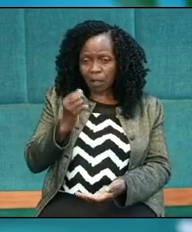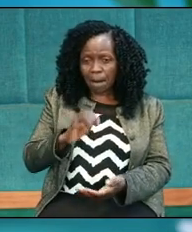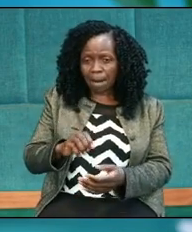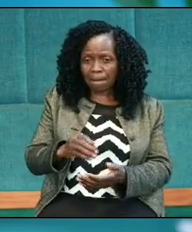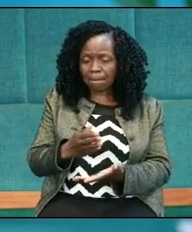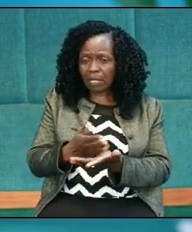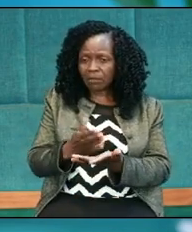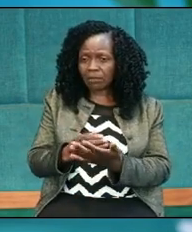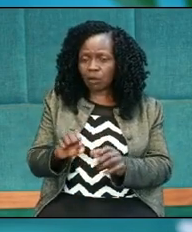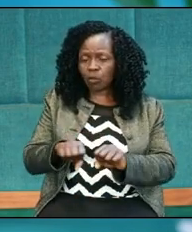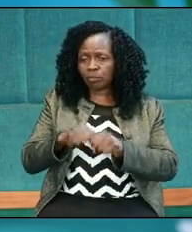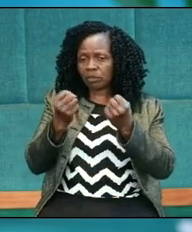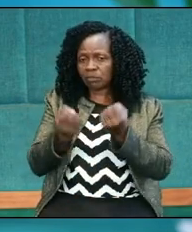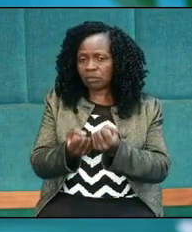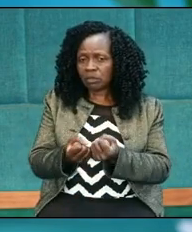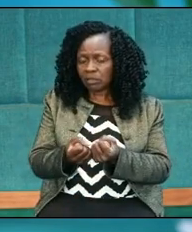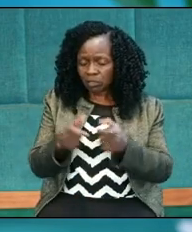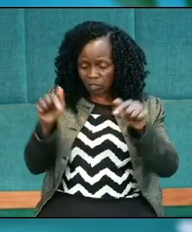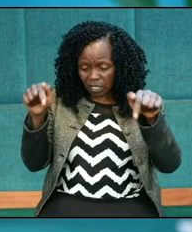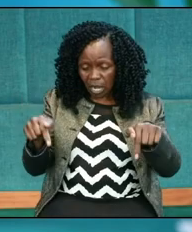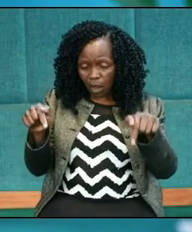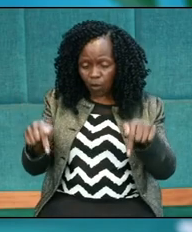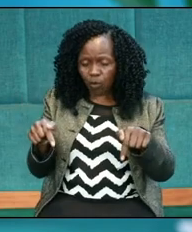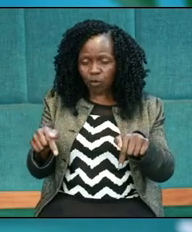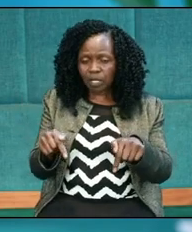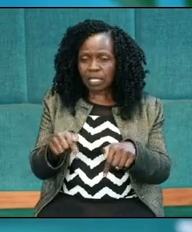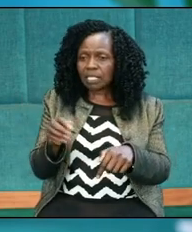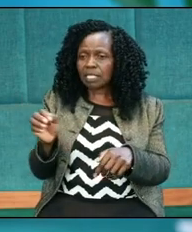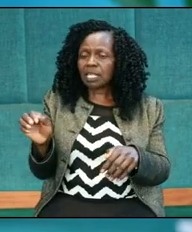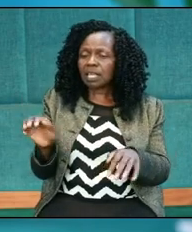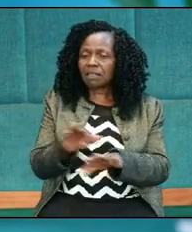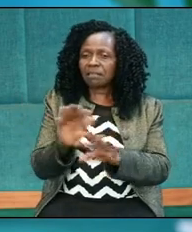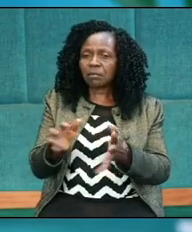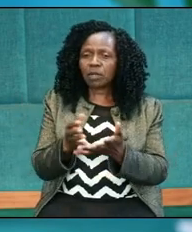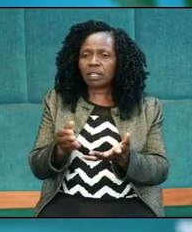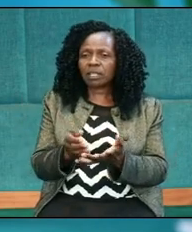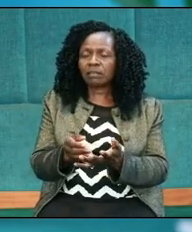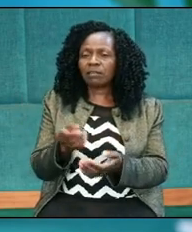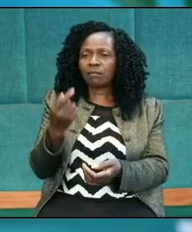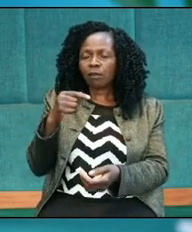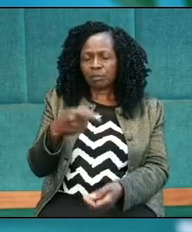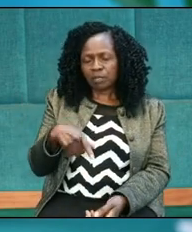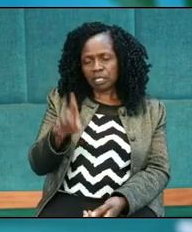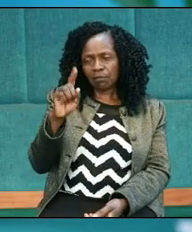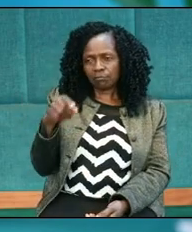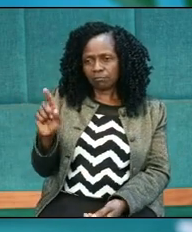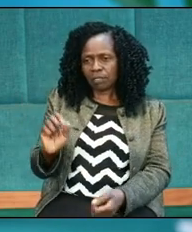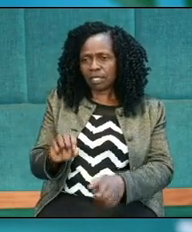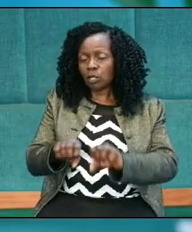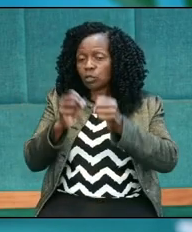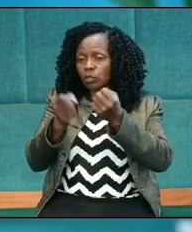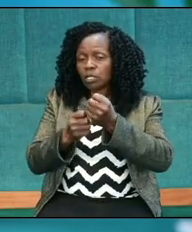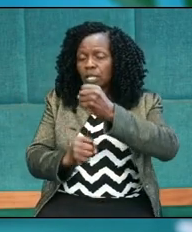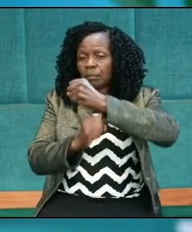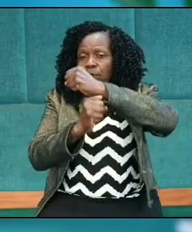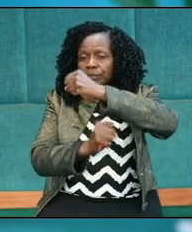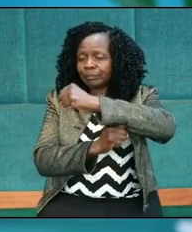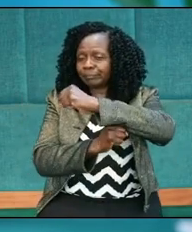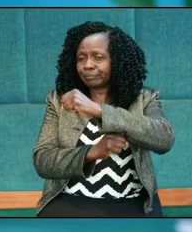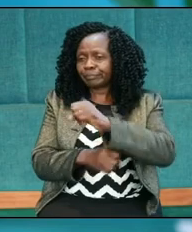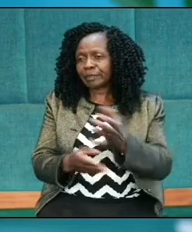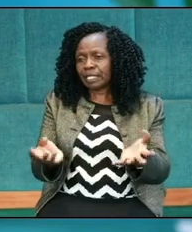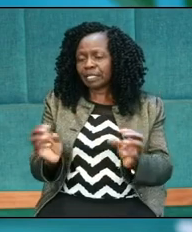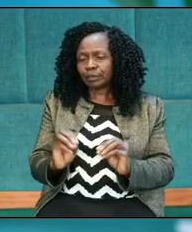it's everybody for himself, and God for all of us. The social support is, so look for social support